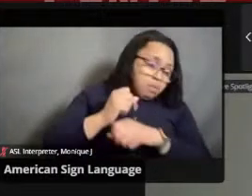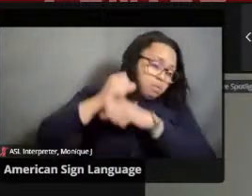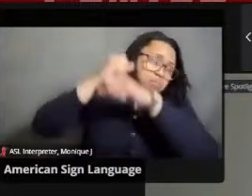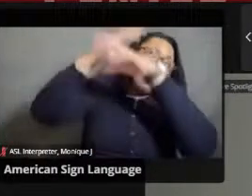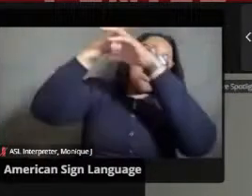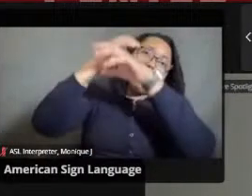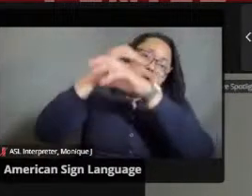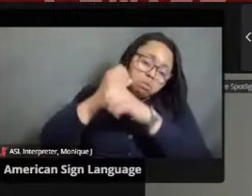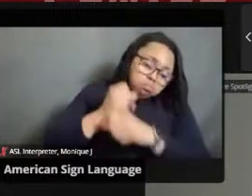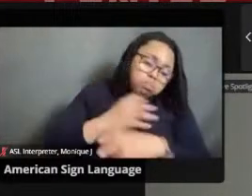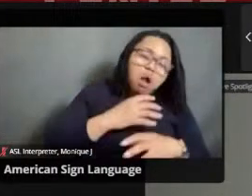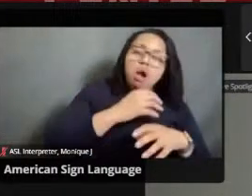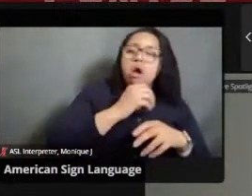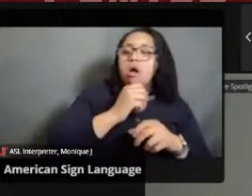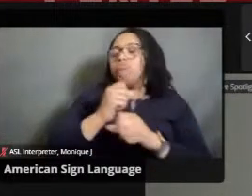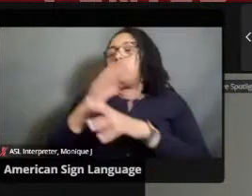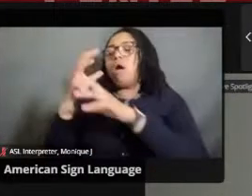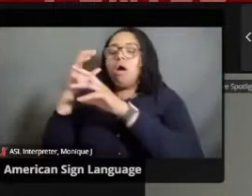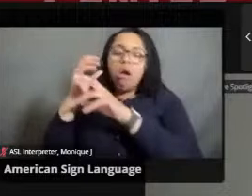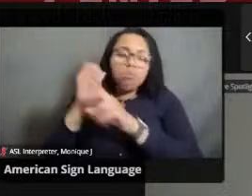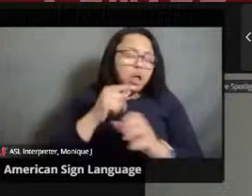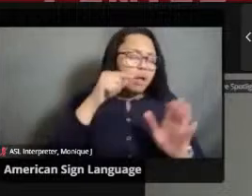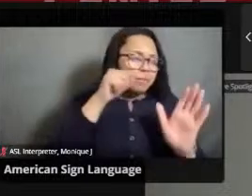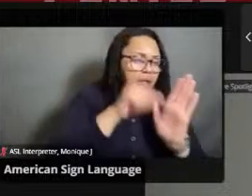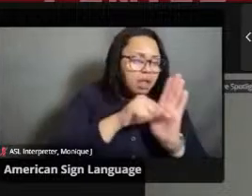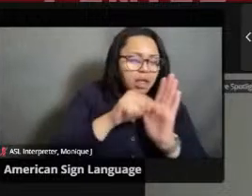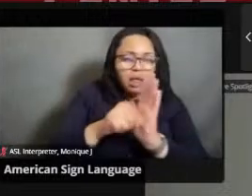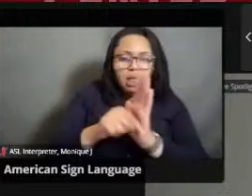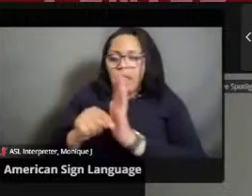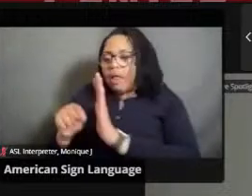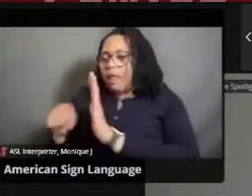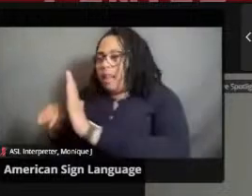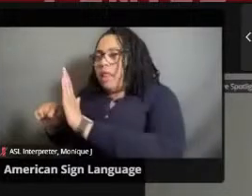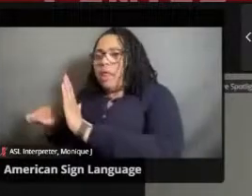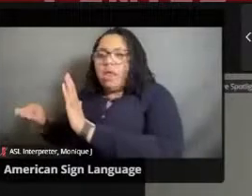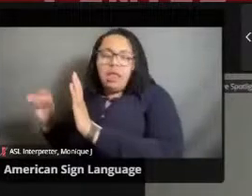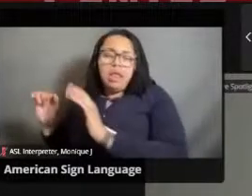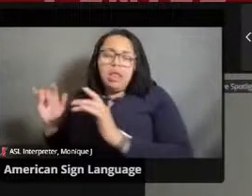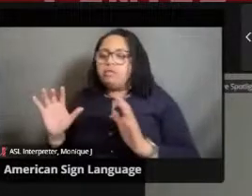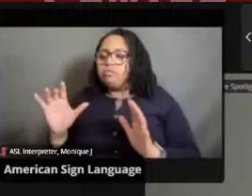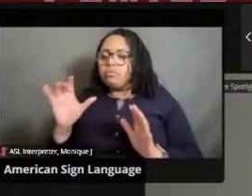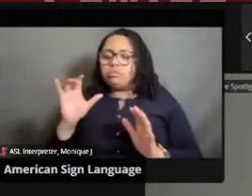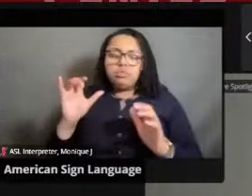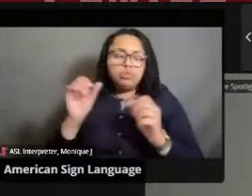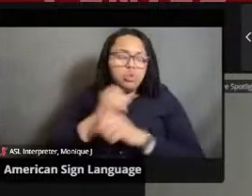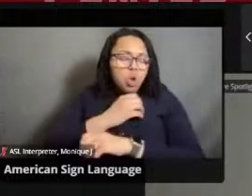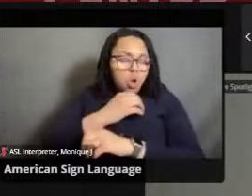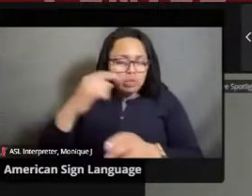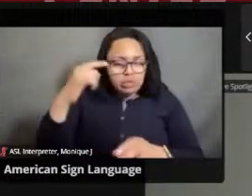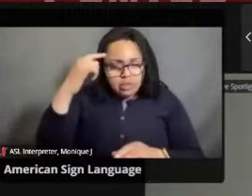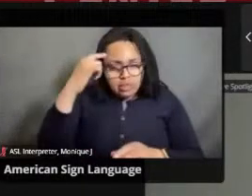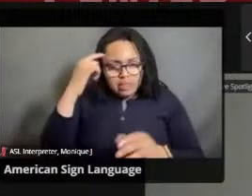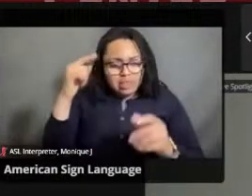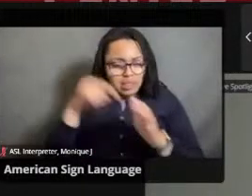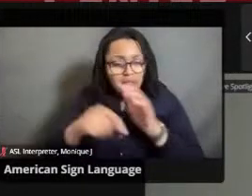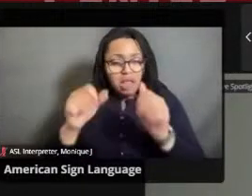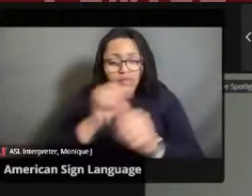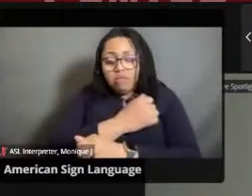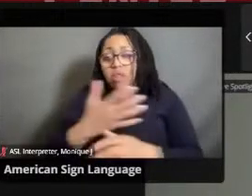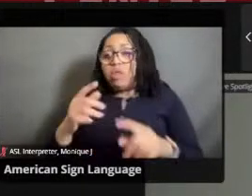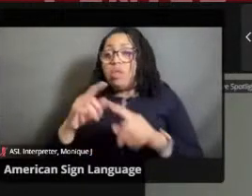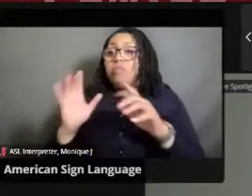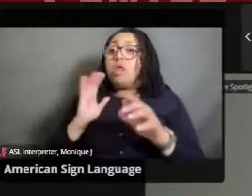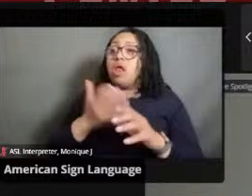manner, mass butchery, senseless assassination of everything. But it is our endurance and our faith in God that allows us to look